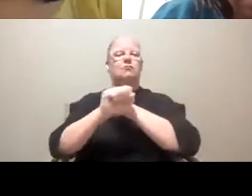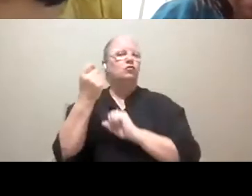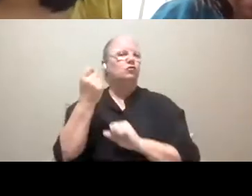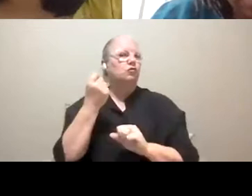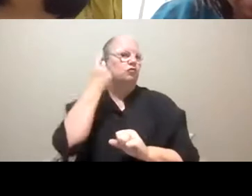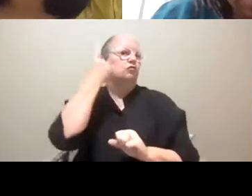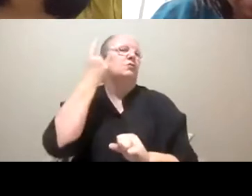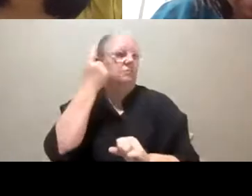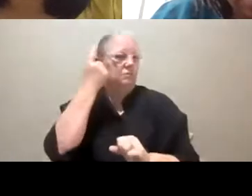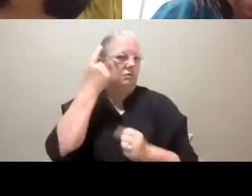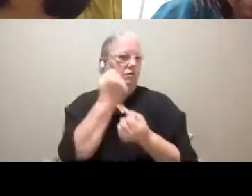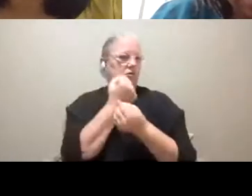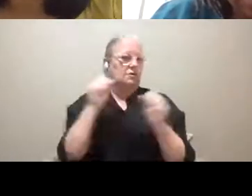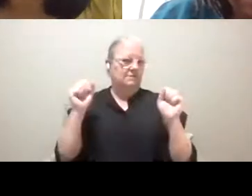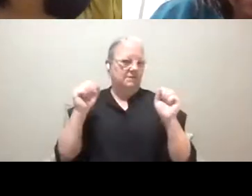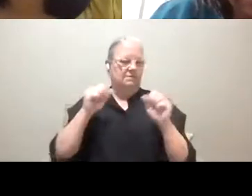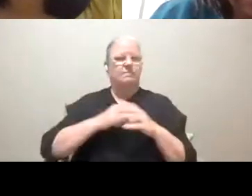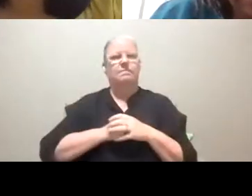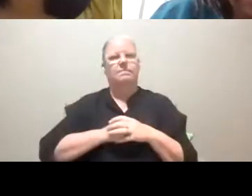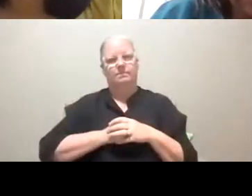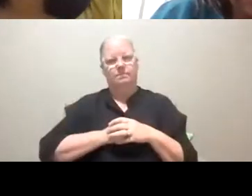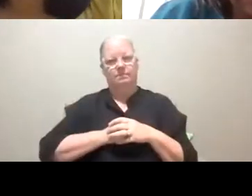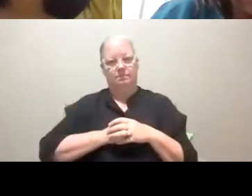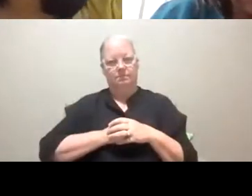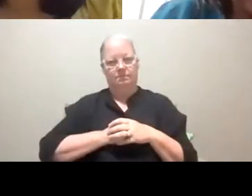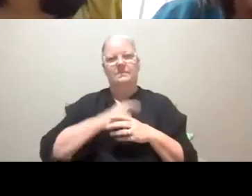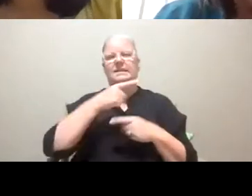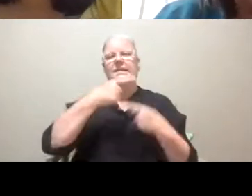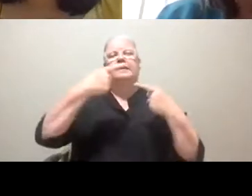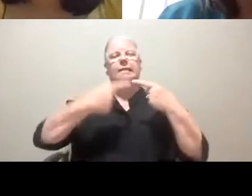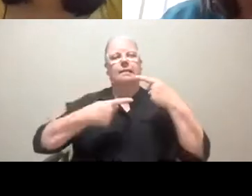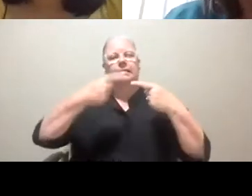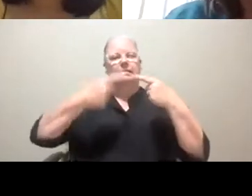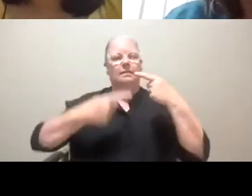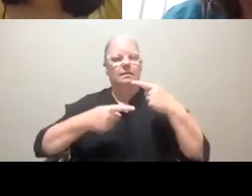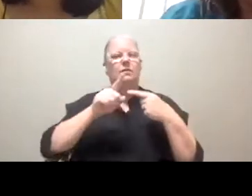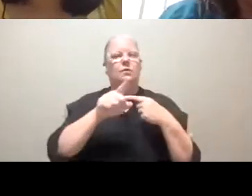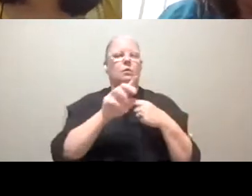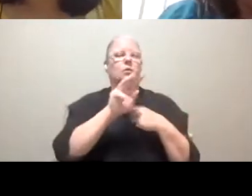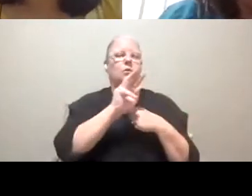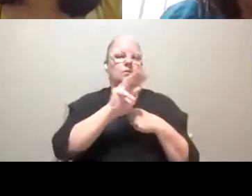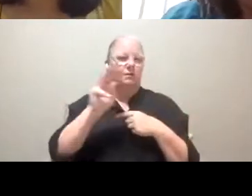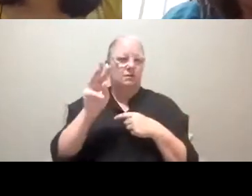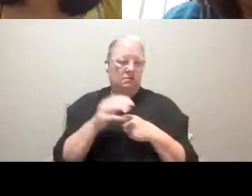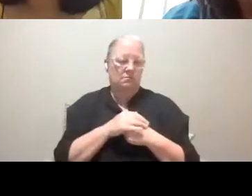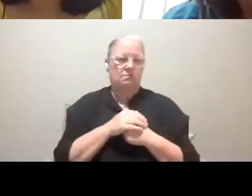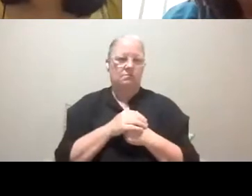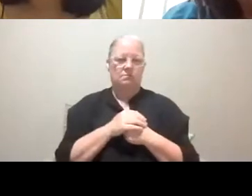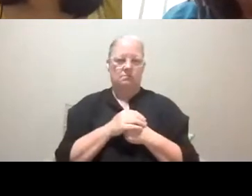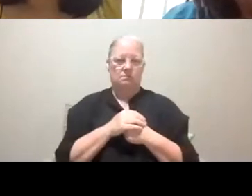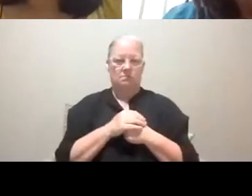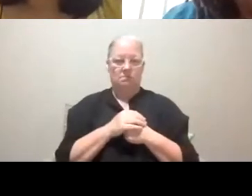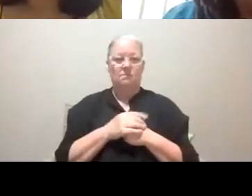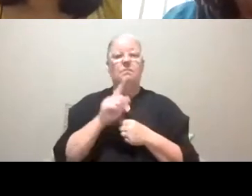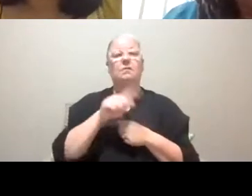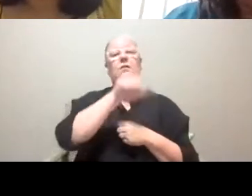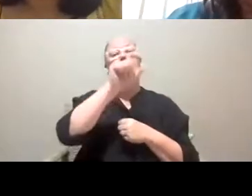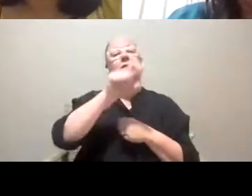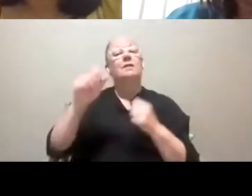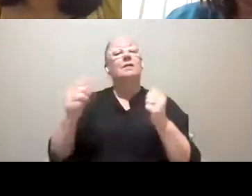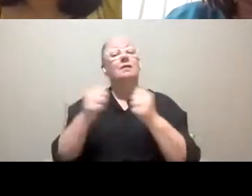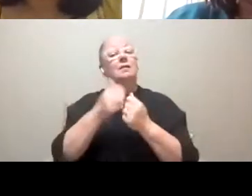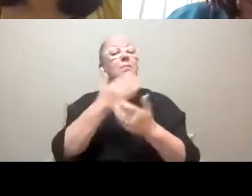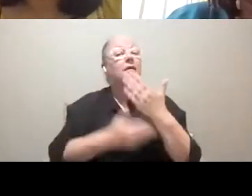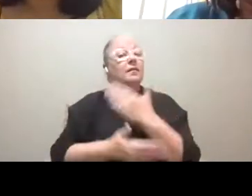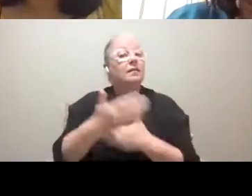For us at the community level, like I say, that we use what we call community peer monitors. These are people with disabilities